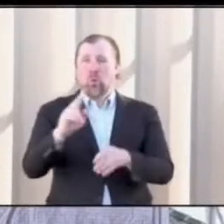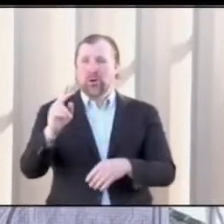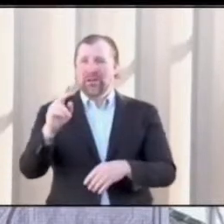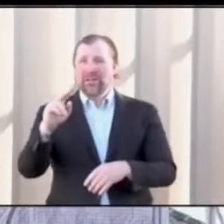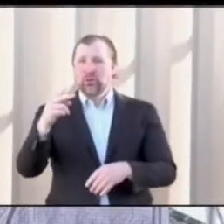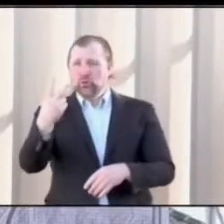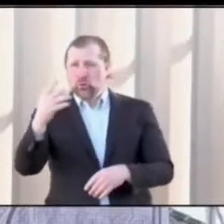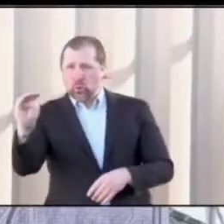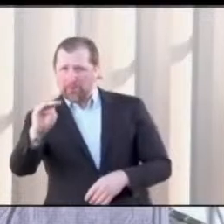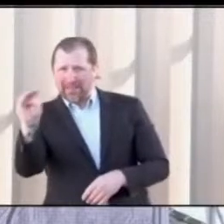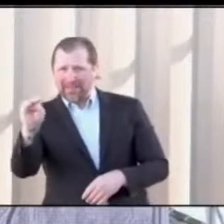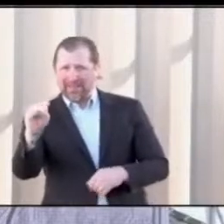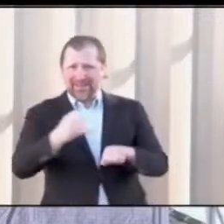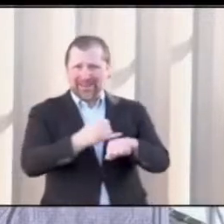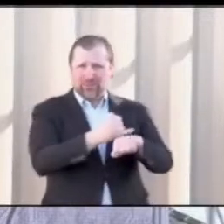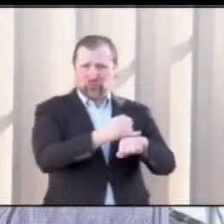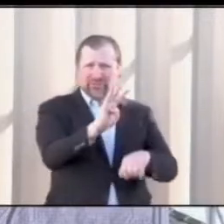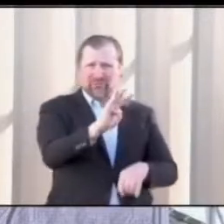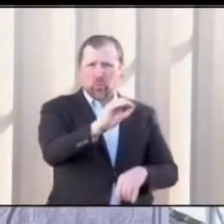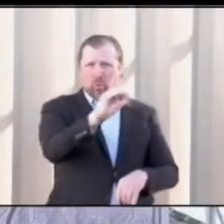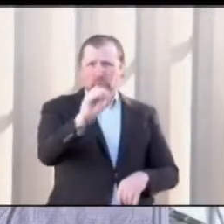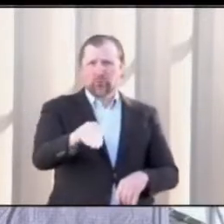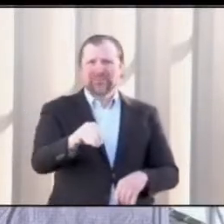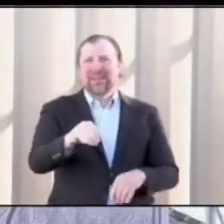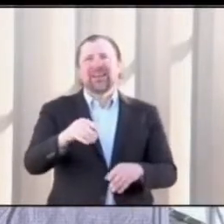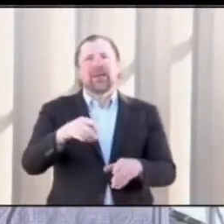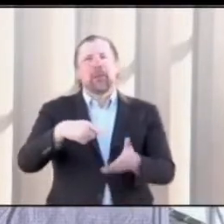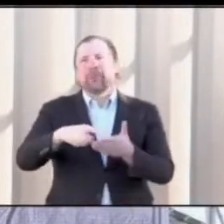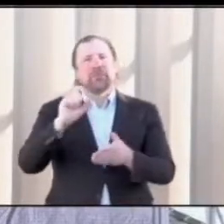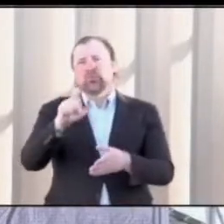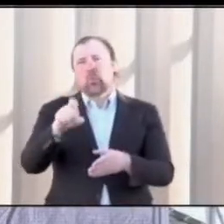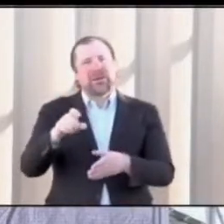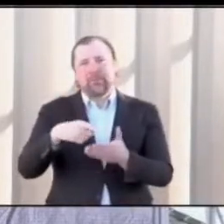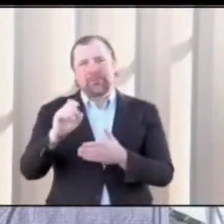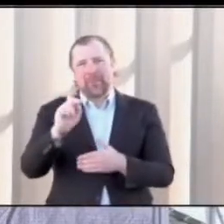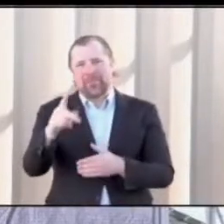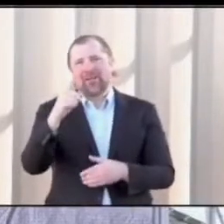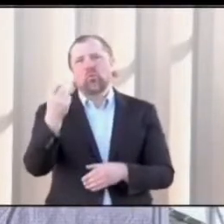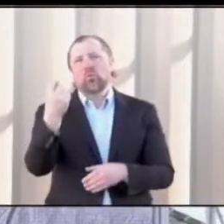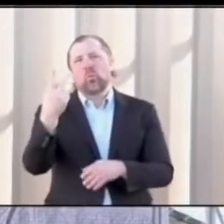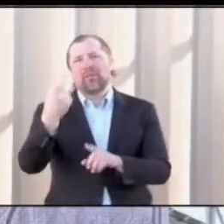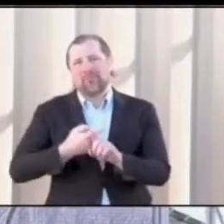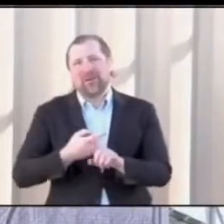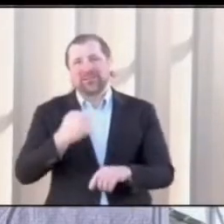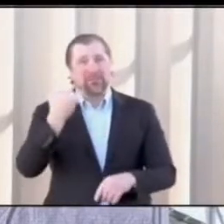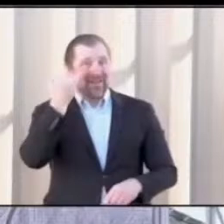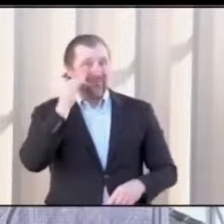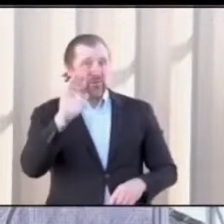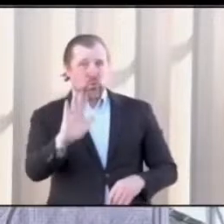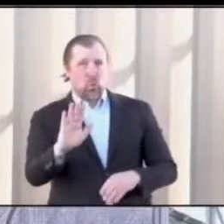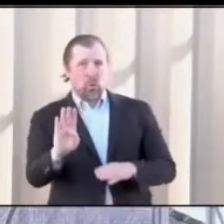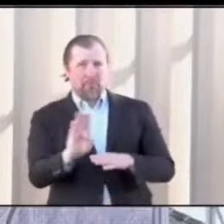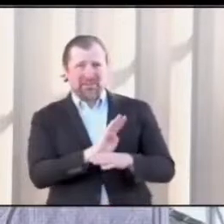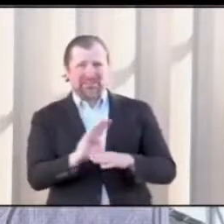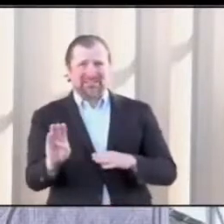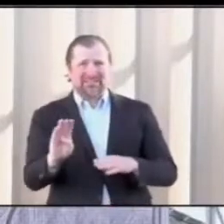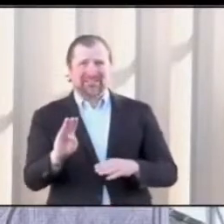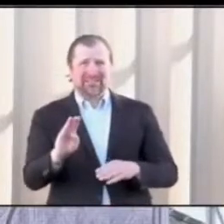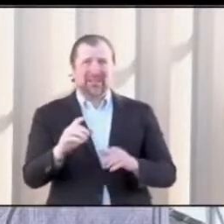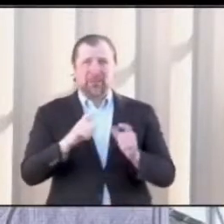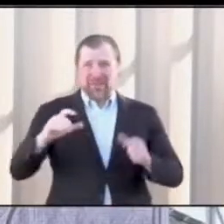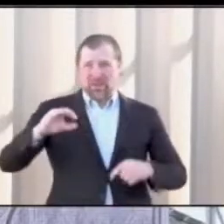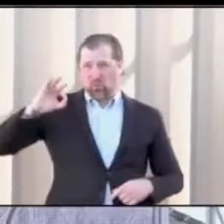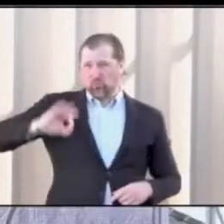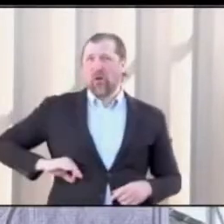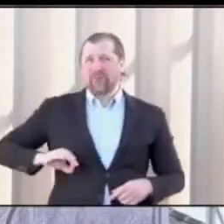interest rate is 4%. The payments are deferred for 12 months. If, however, your business is one that's quite profitable and